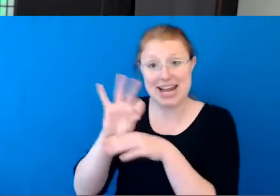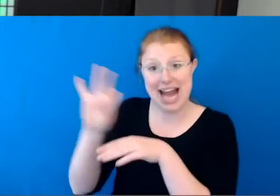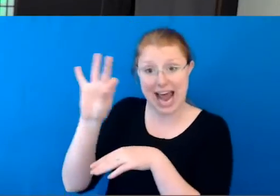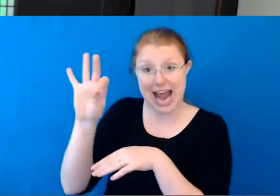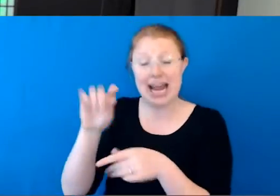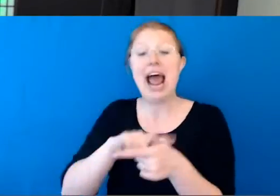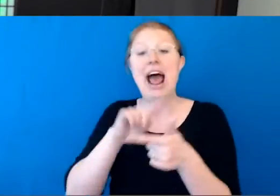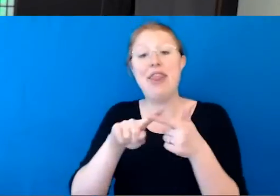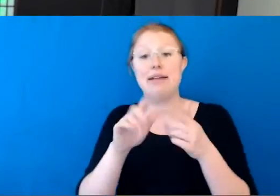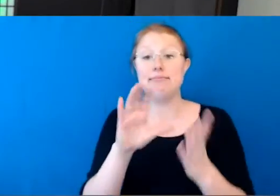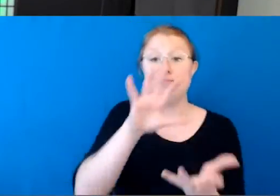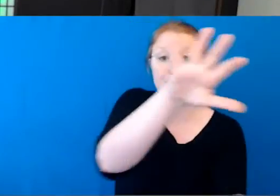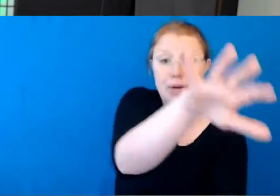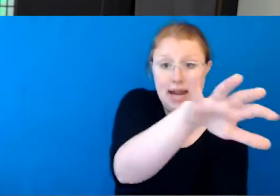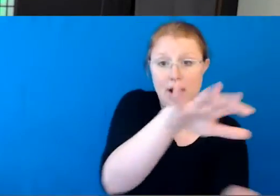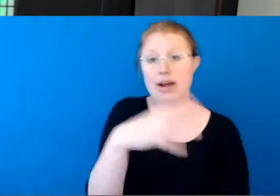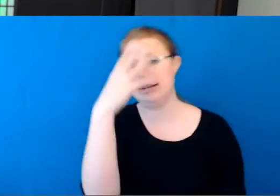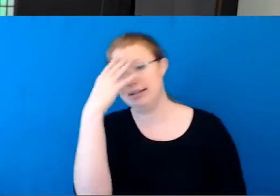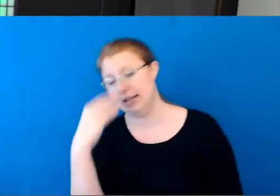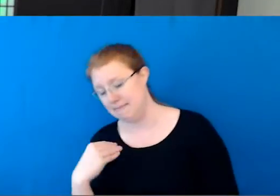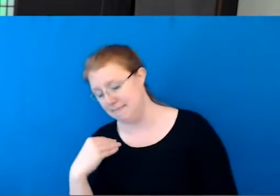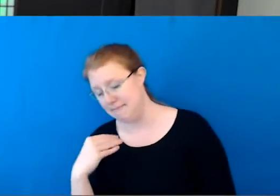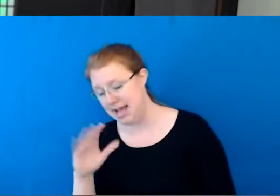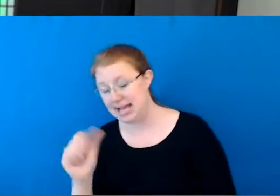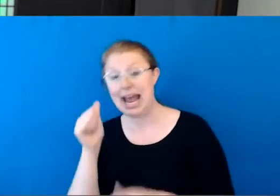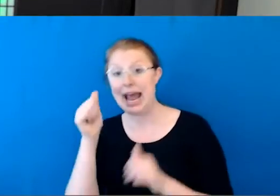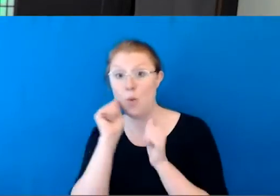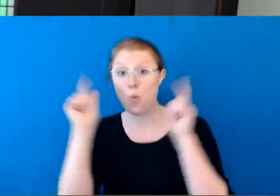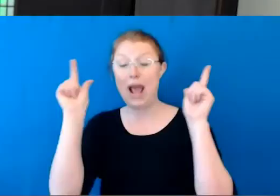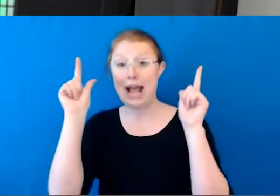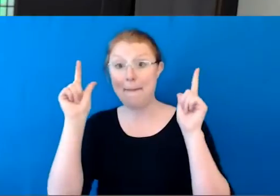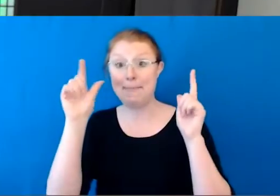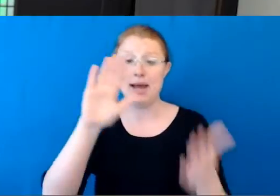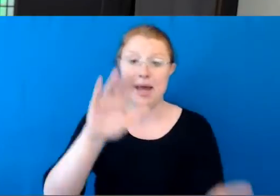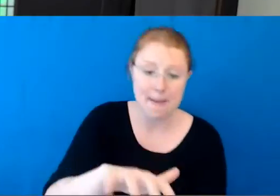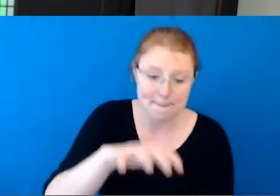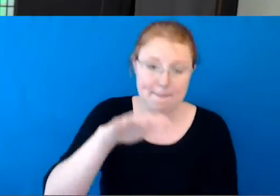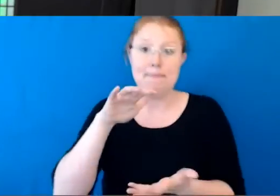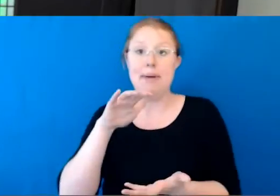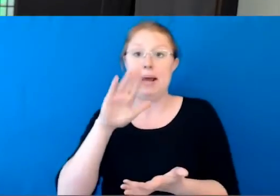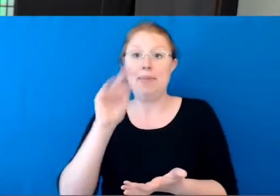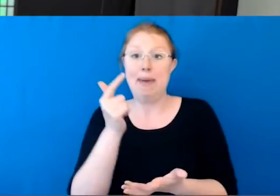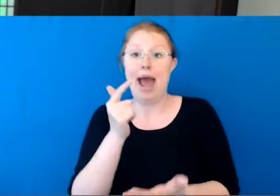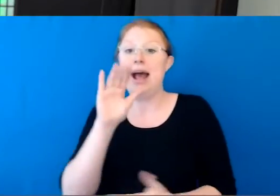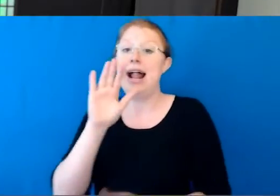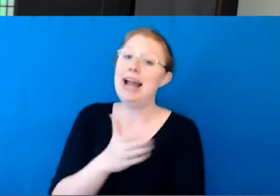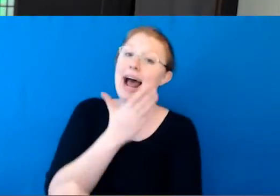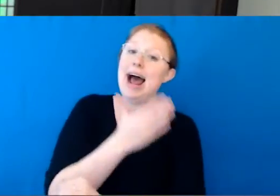p.m. Get up, pick up your bag, and sing every song you have ever heard to the bag.